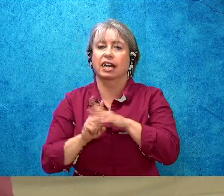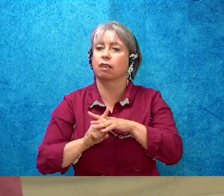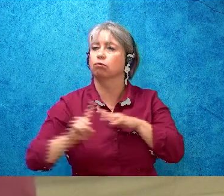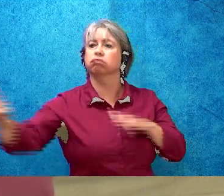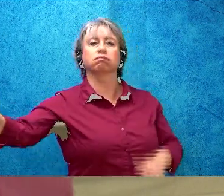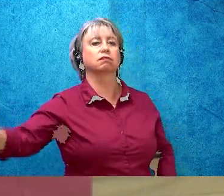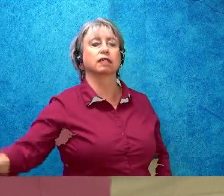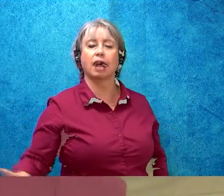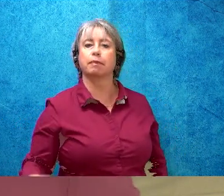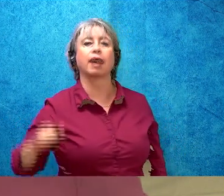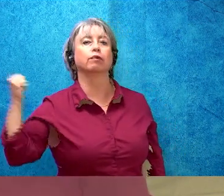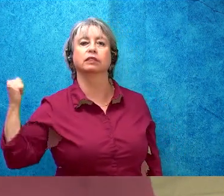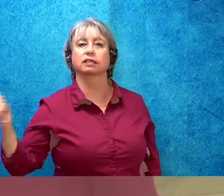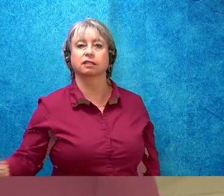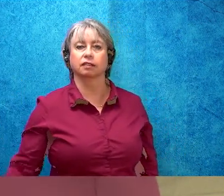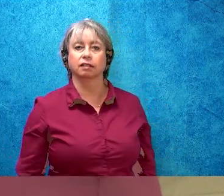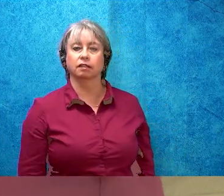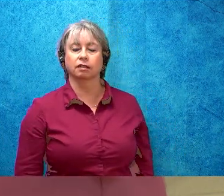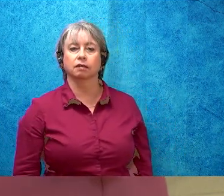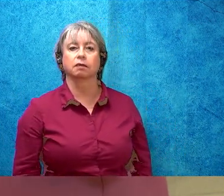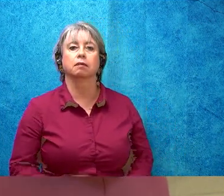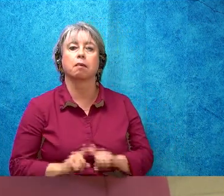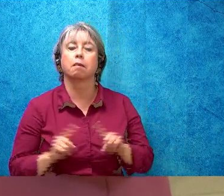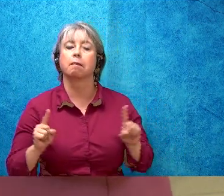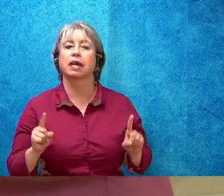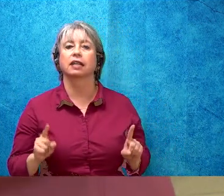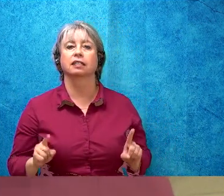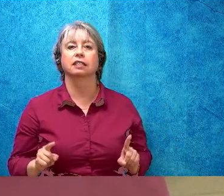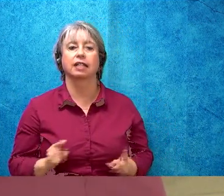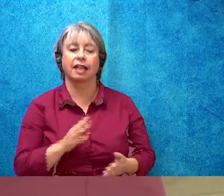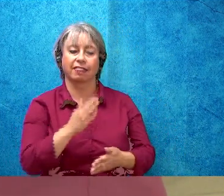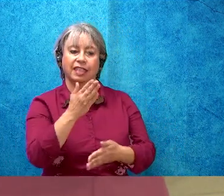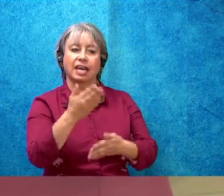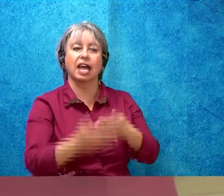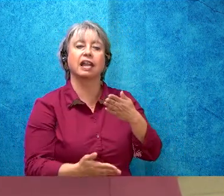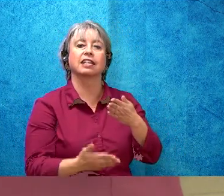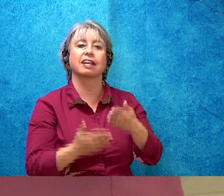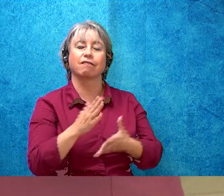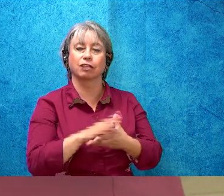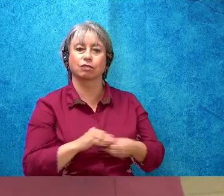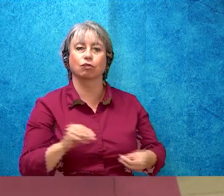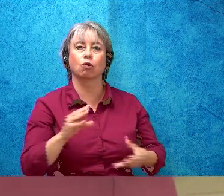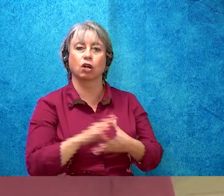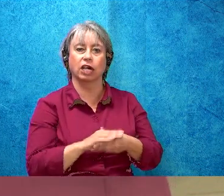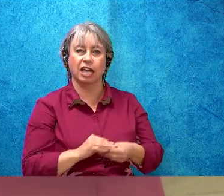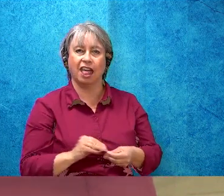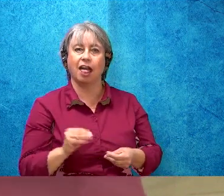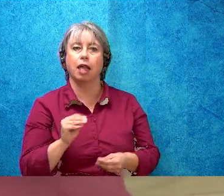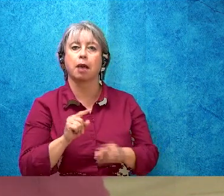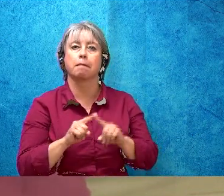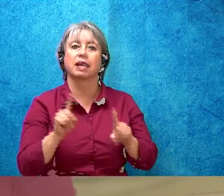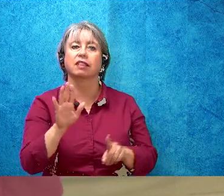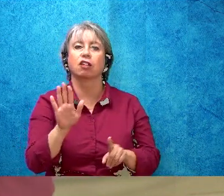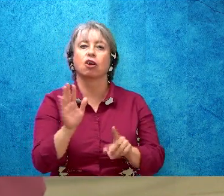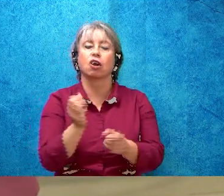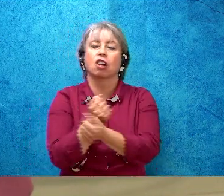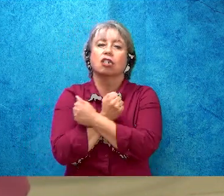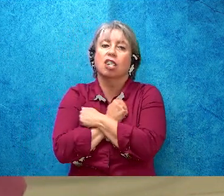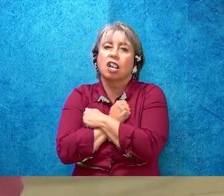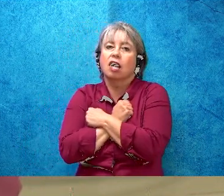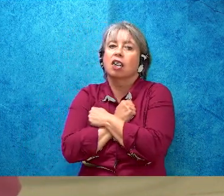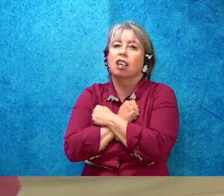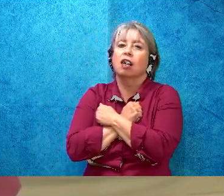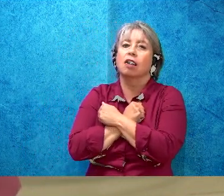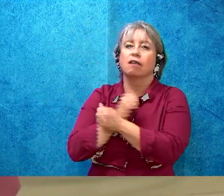okay? But you see, in the end, their love is everything, and it conquers everything.